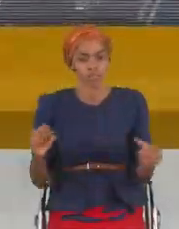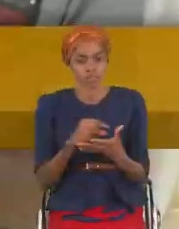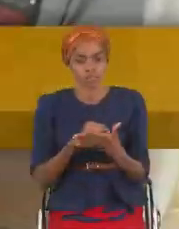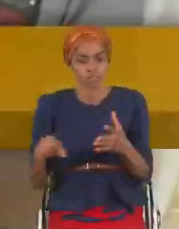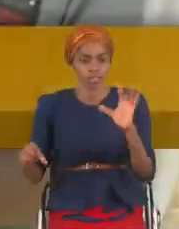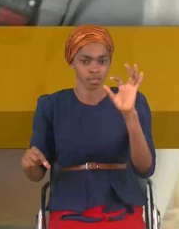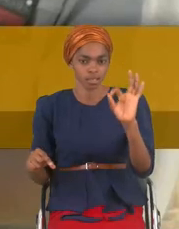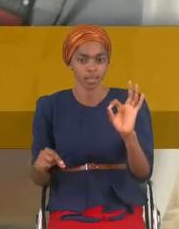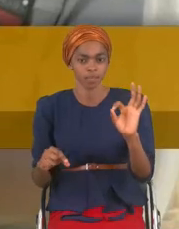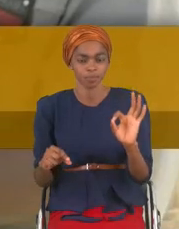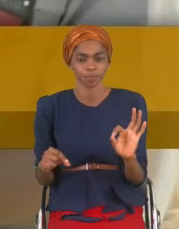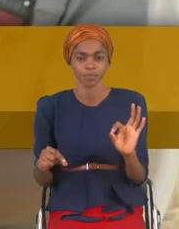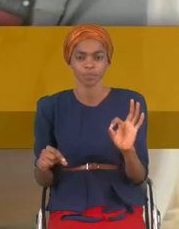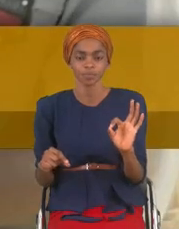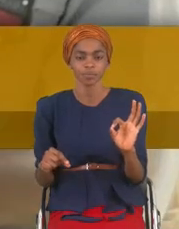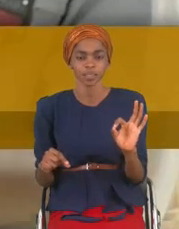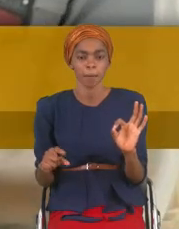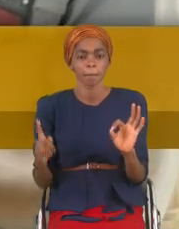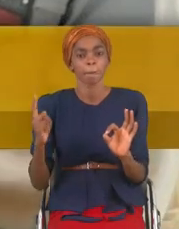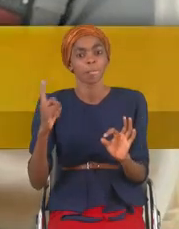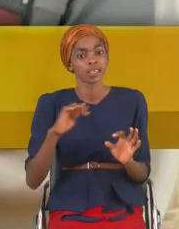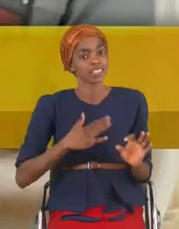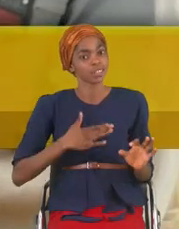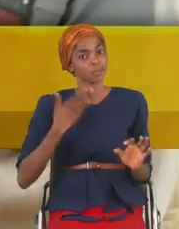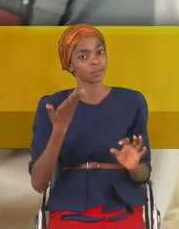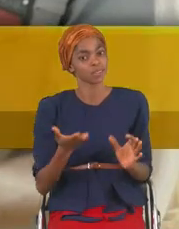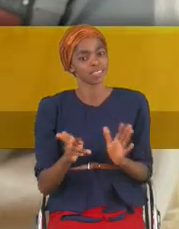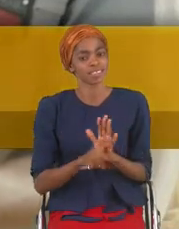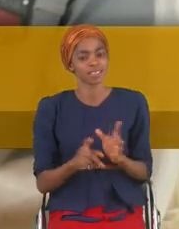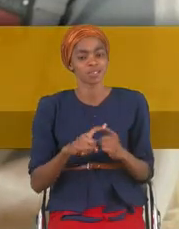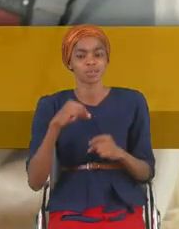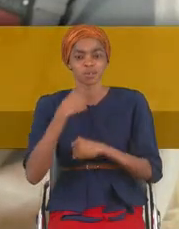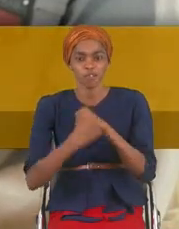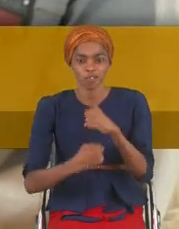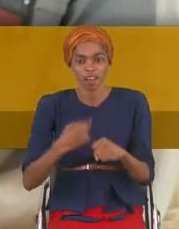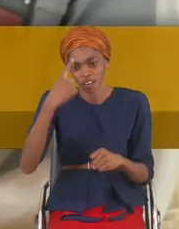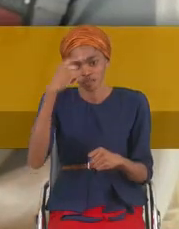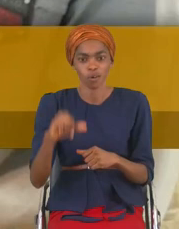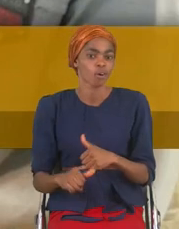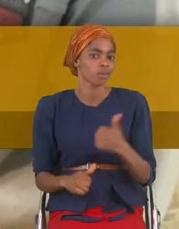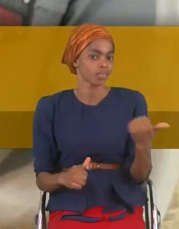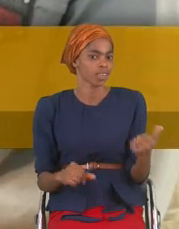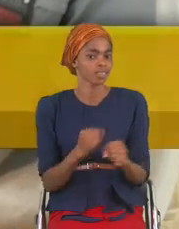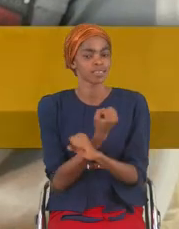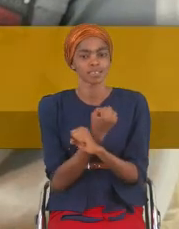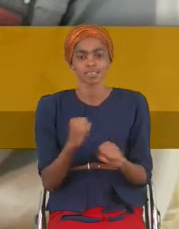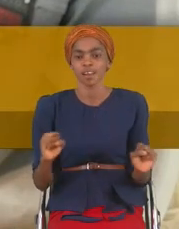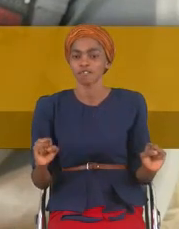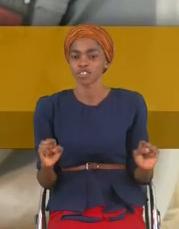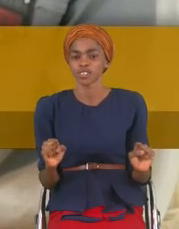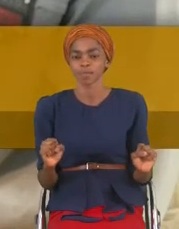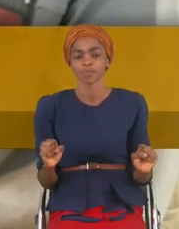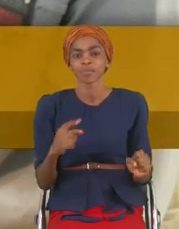9. The willingness to suffer for others' salvation. It